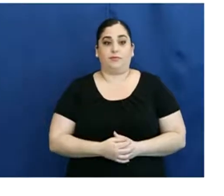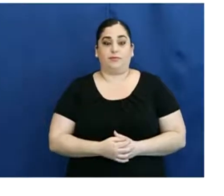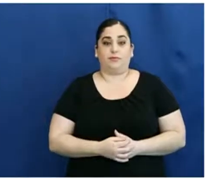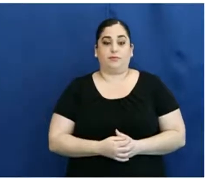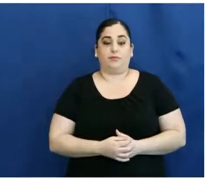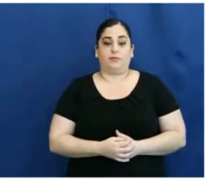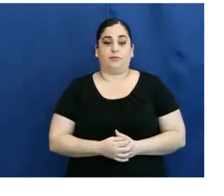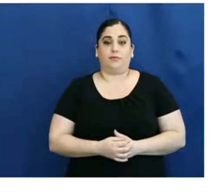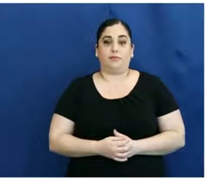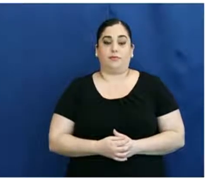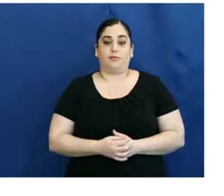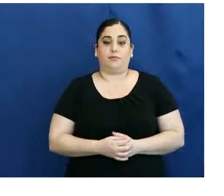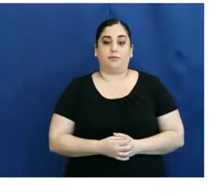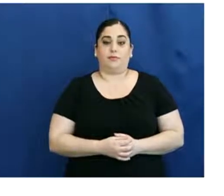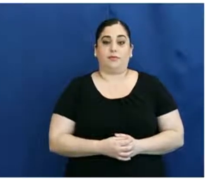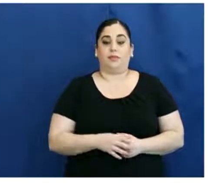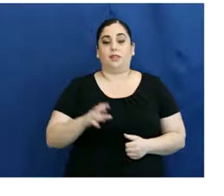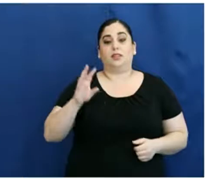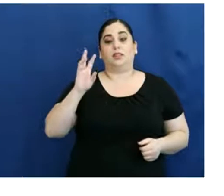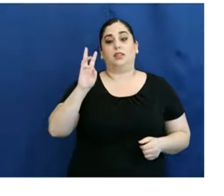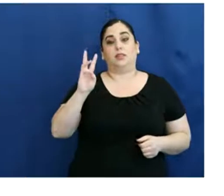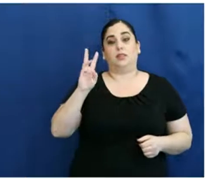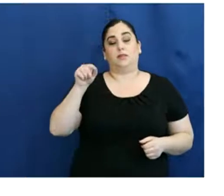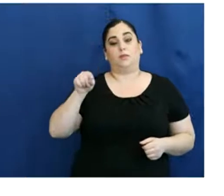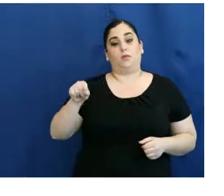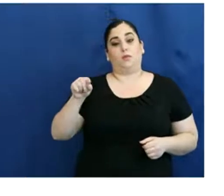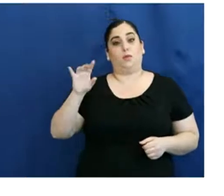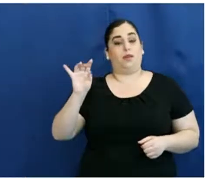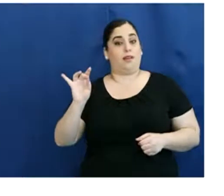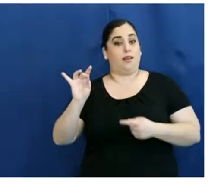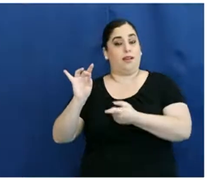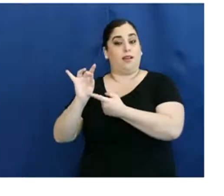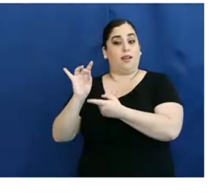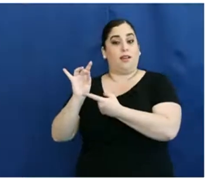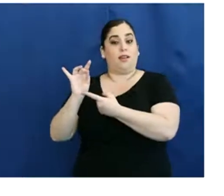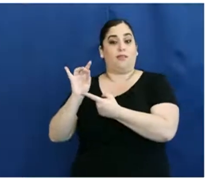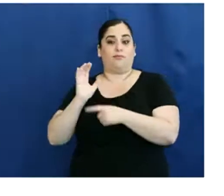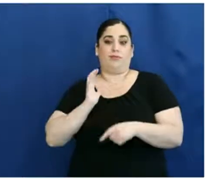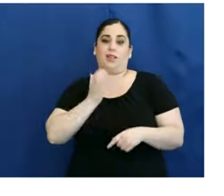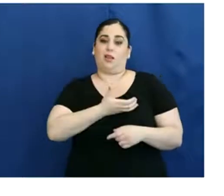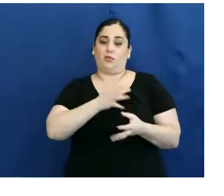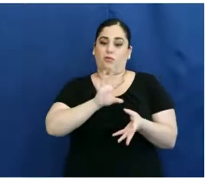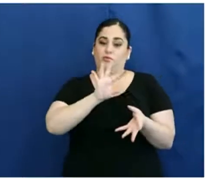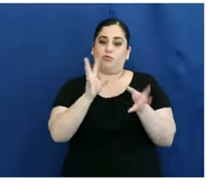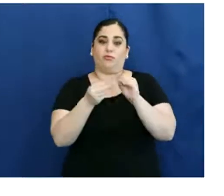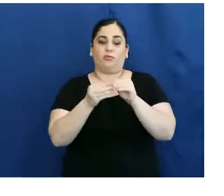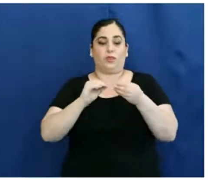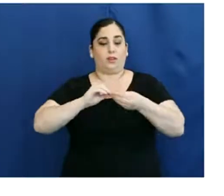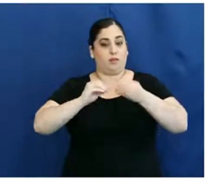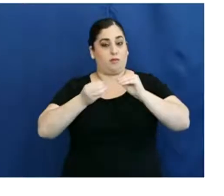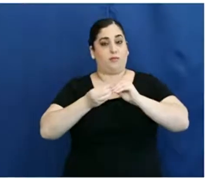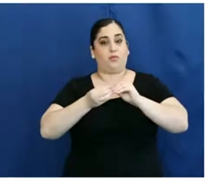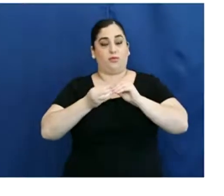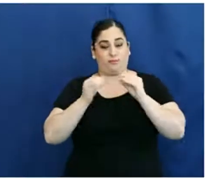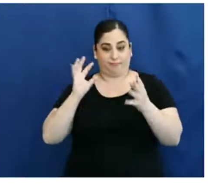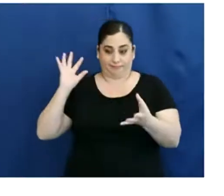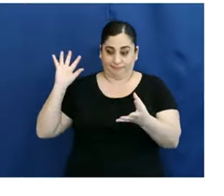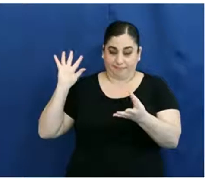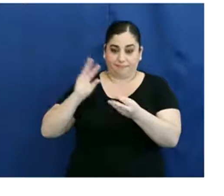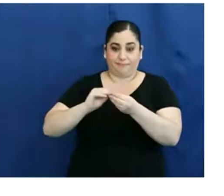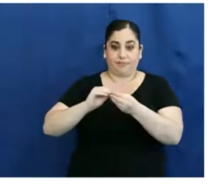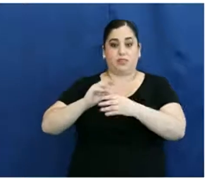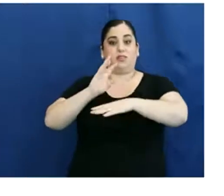total, 6.8 unadjusted and no change in the adjustment factor. Our testing positivity percentage